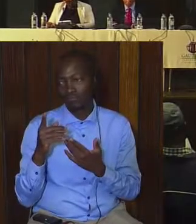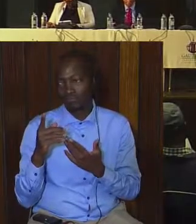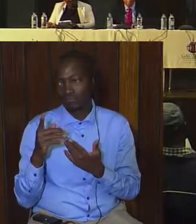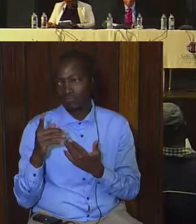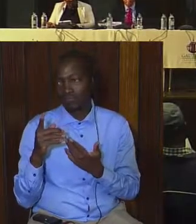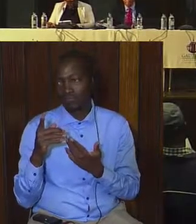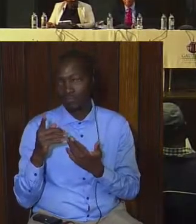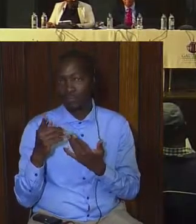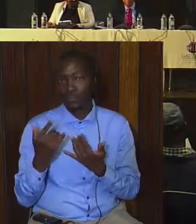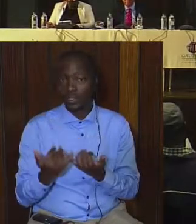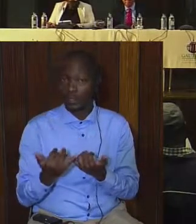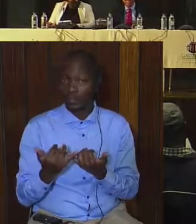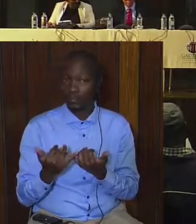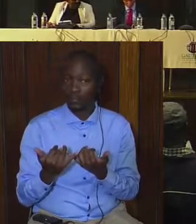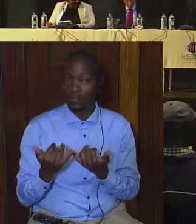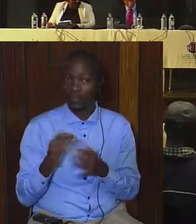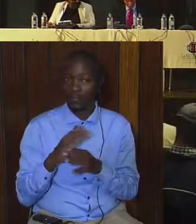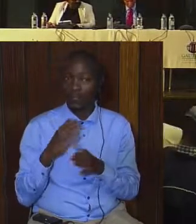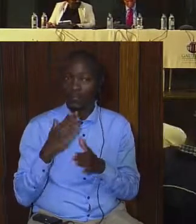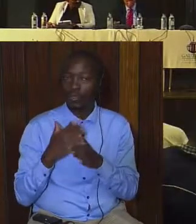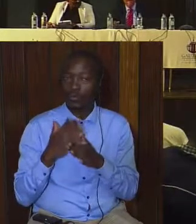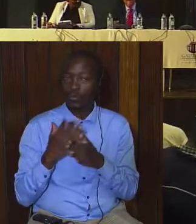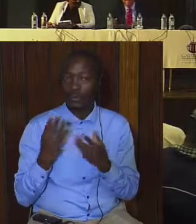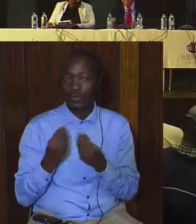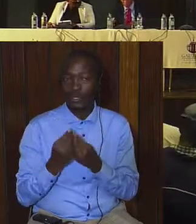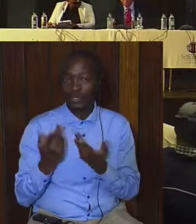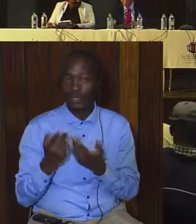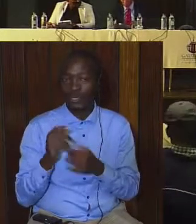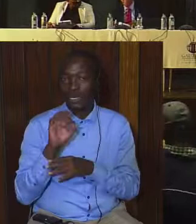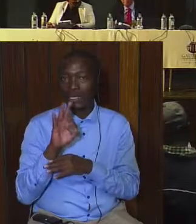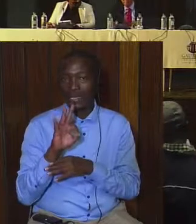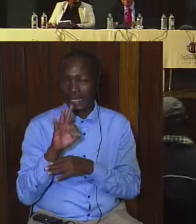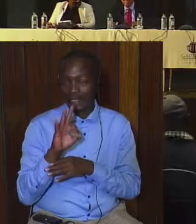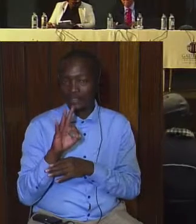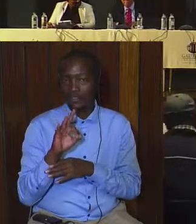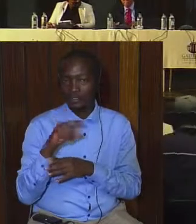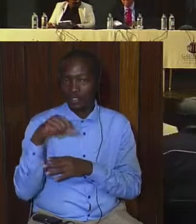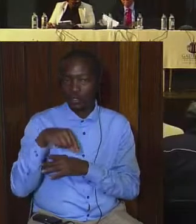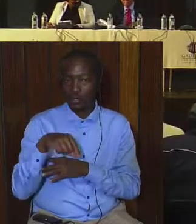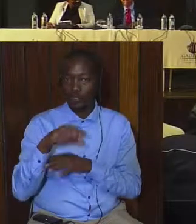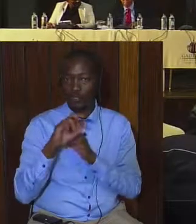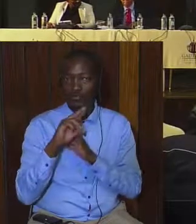We are going to now deal with the third quarter report.